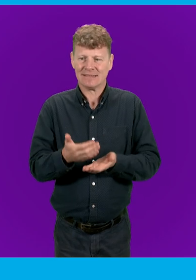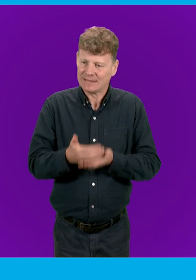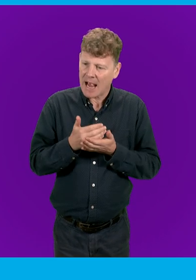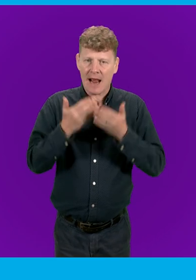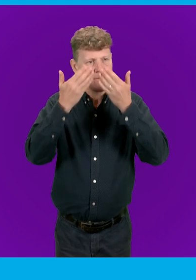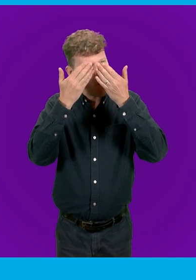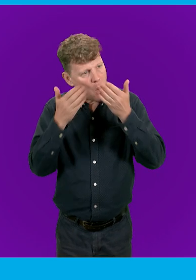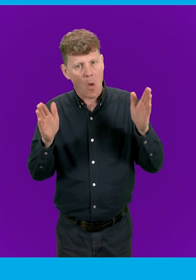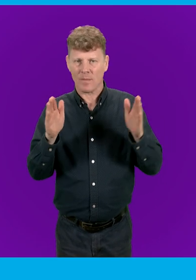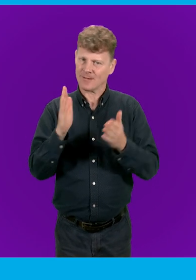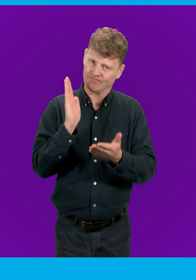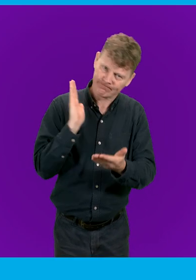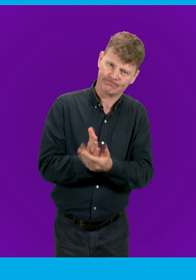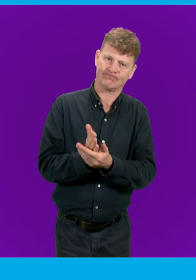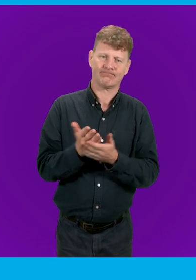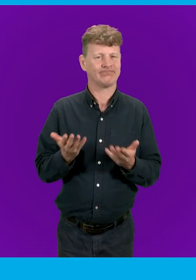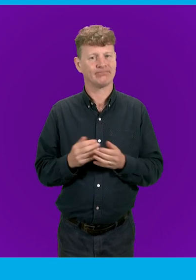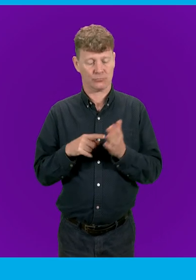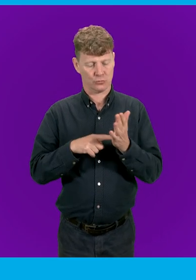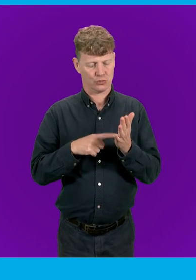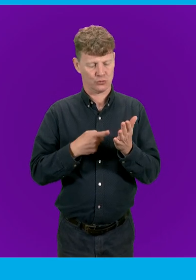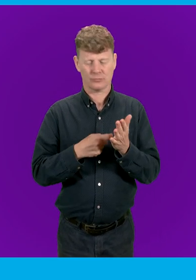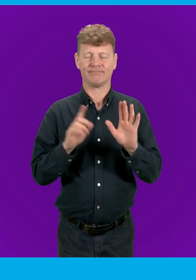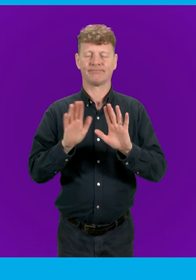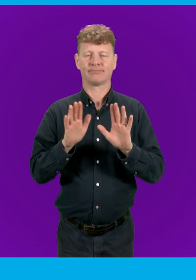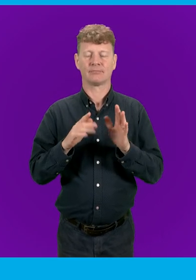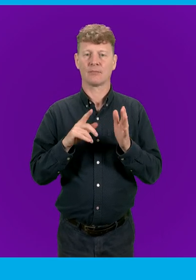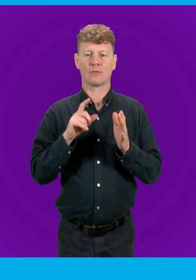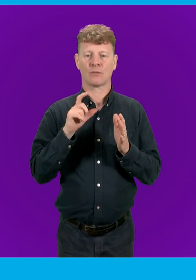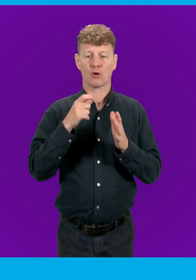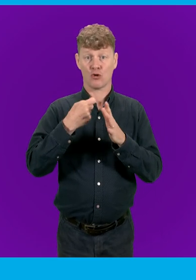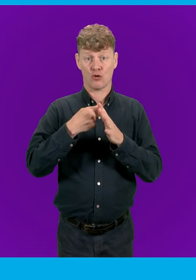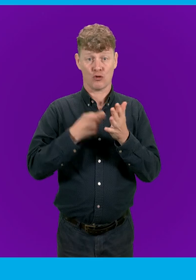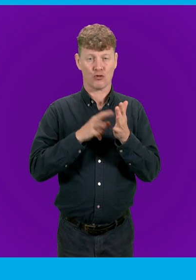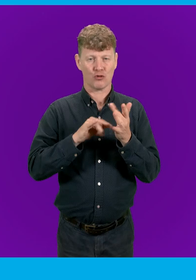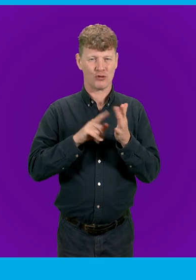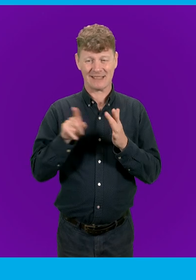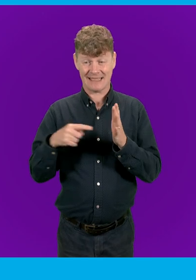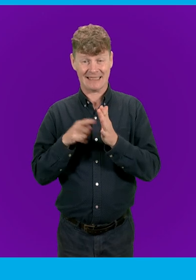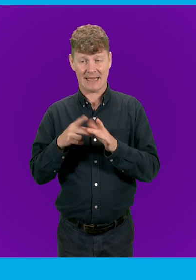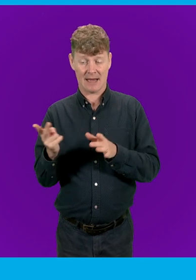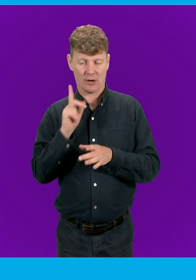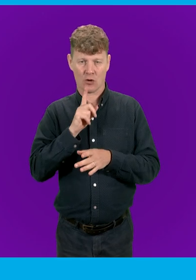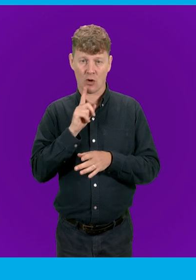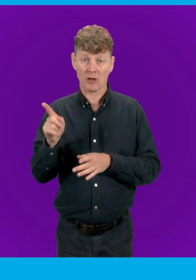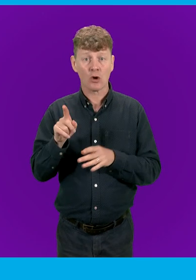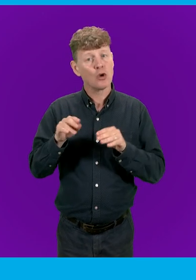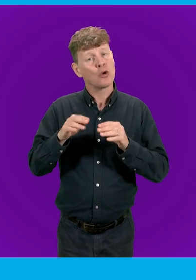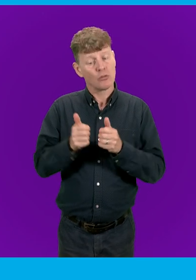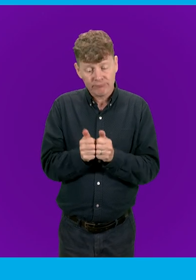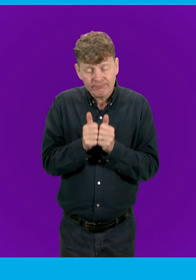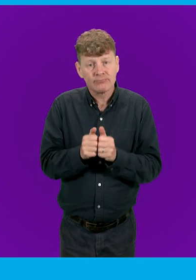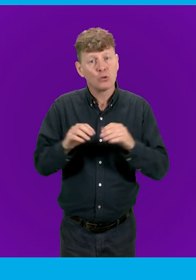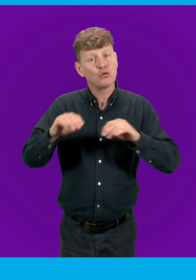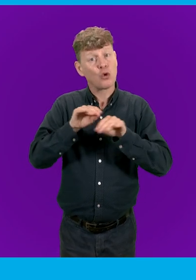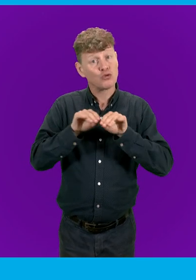way. So for Trish, for Christy and Tia, have you found social media has become a